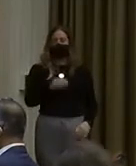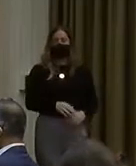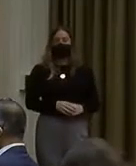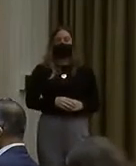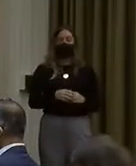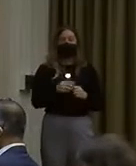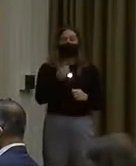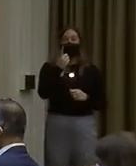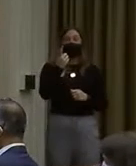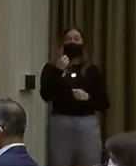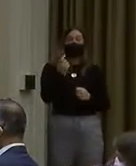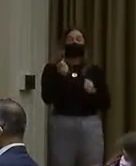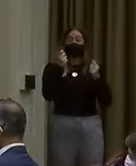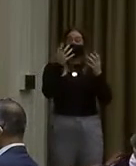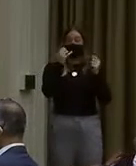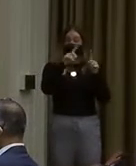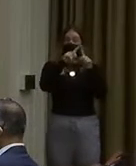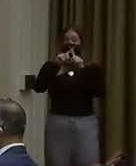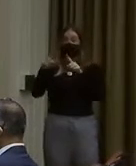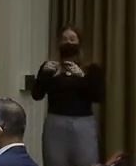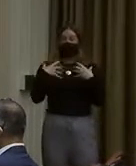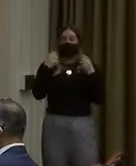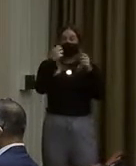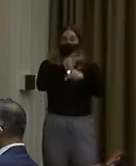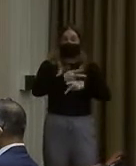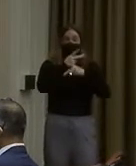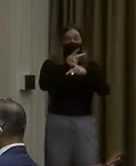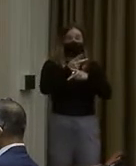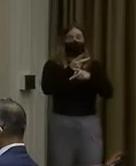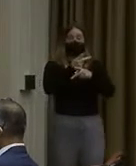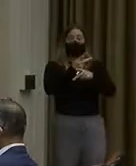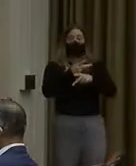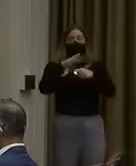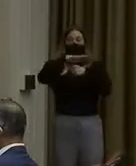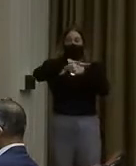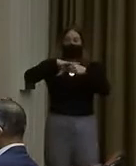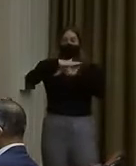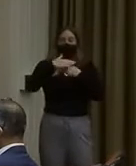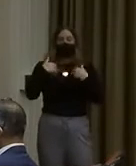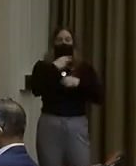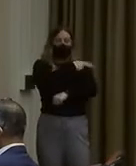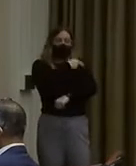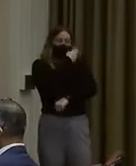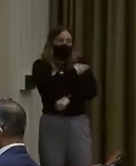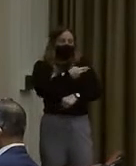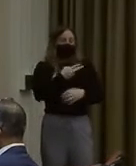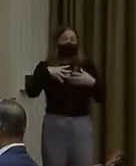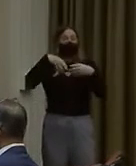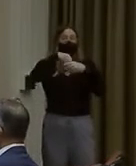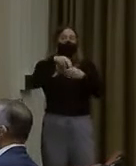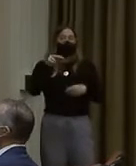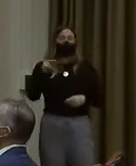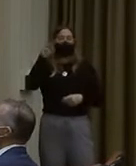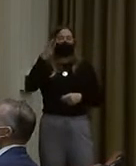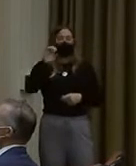1,000 care settings, including hospitals, clinics, nursing homes, have joined this initiative, including Northwell Health.